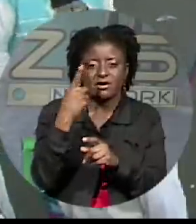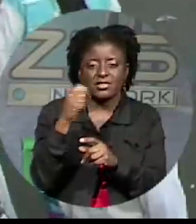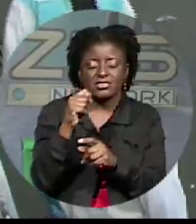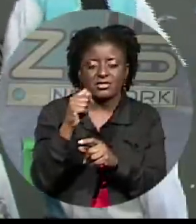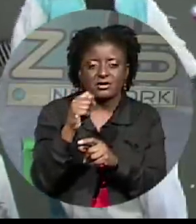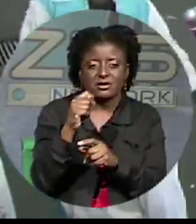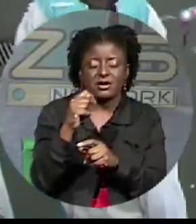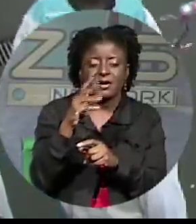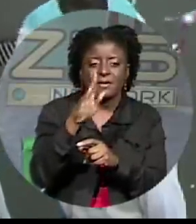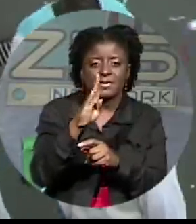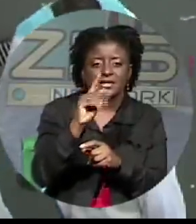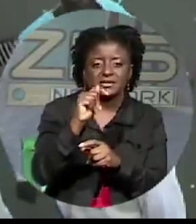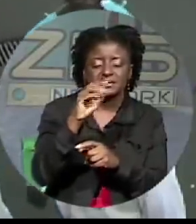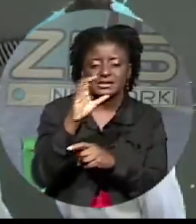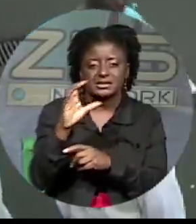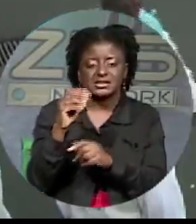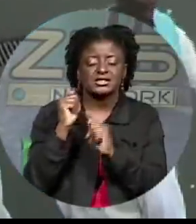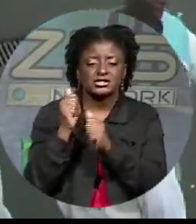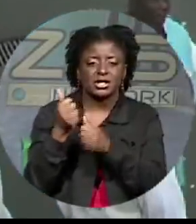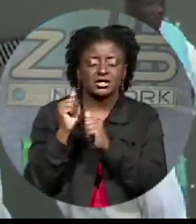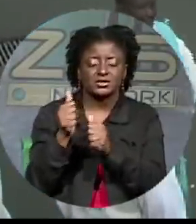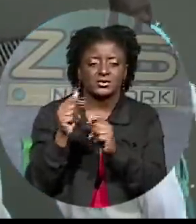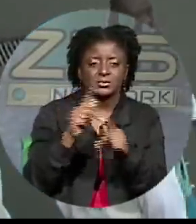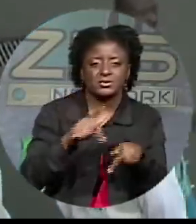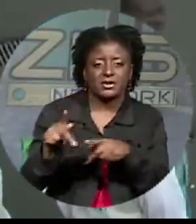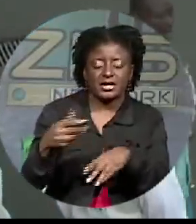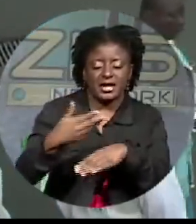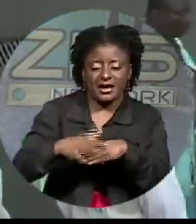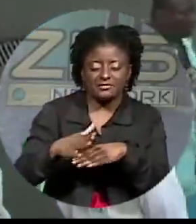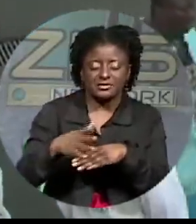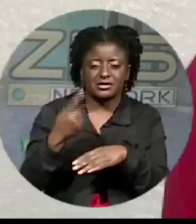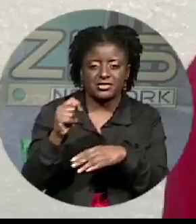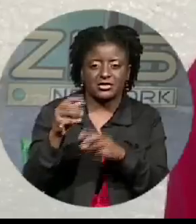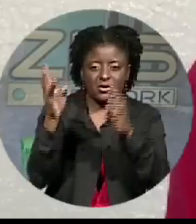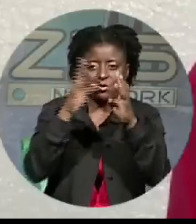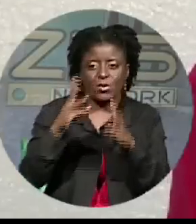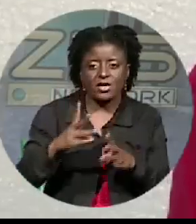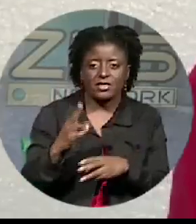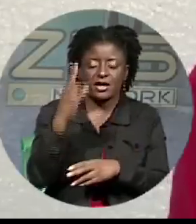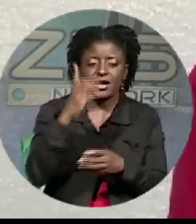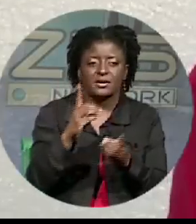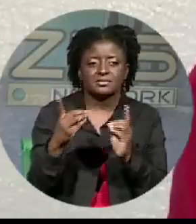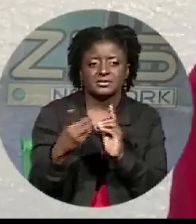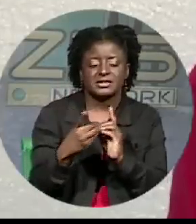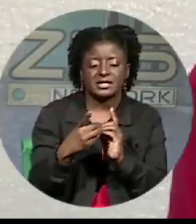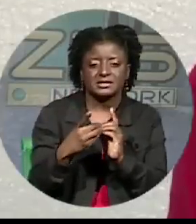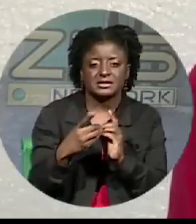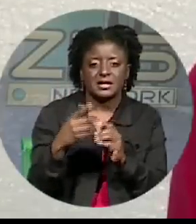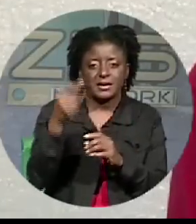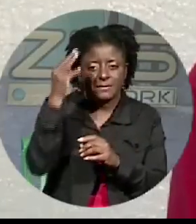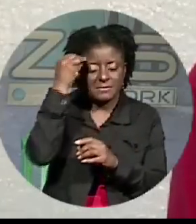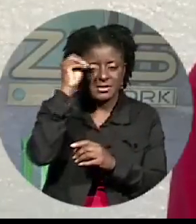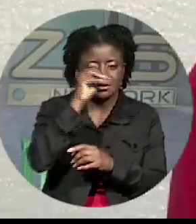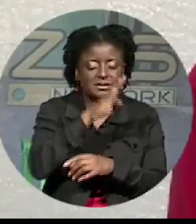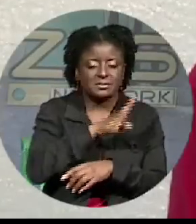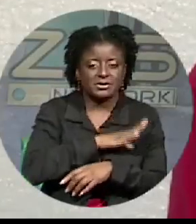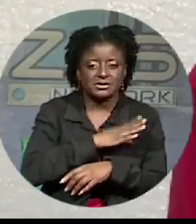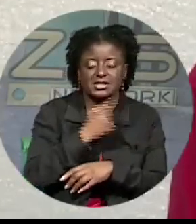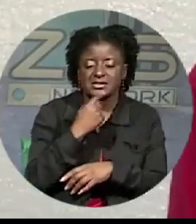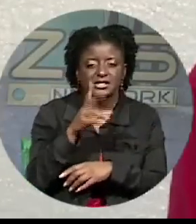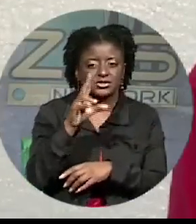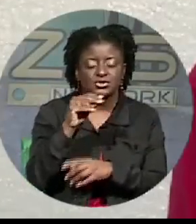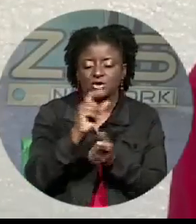weather update provided by Senior Meteorologist Godfrey Burnside. Mr. Burnside noted that there was no change in weather conditions despite some